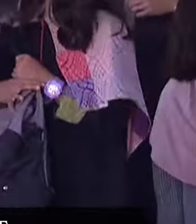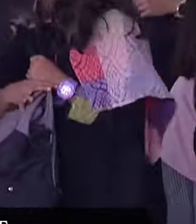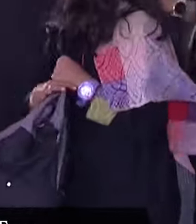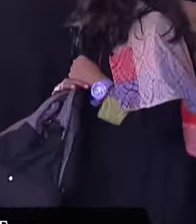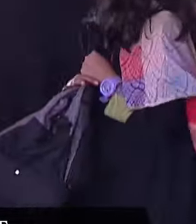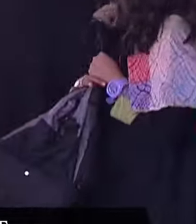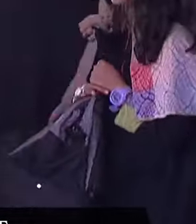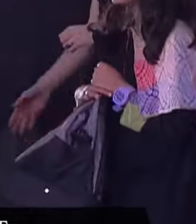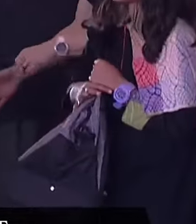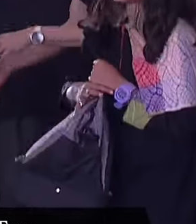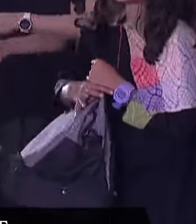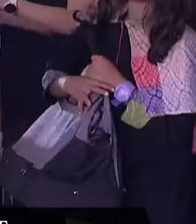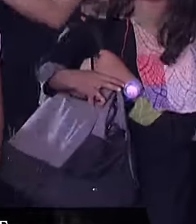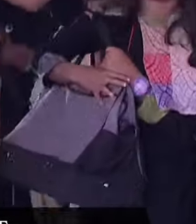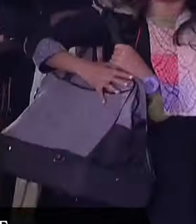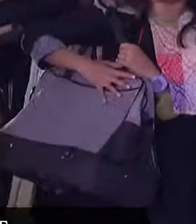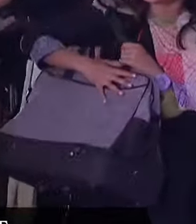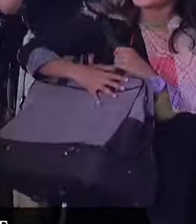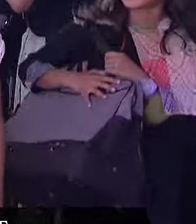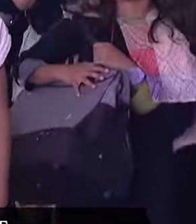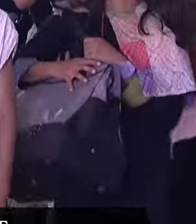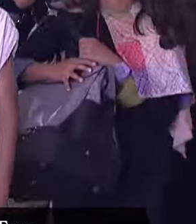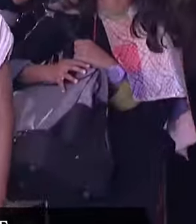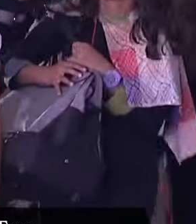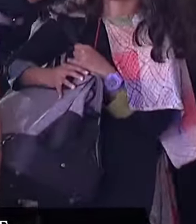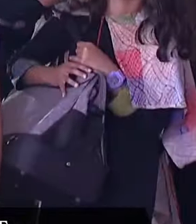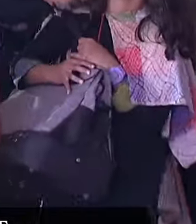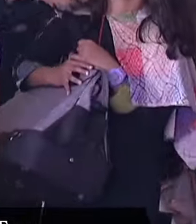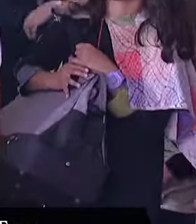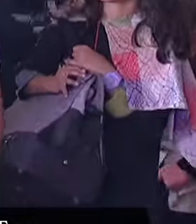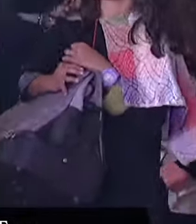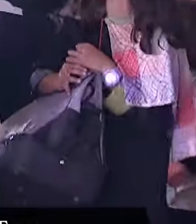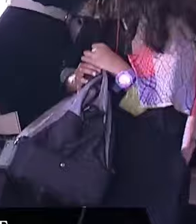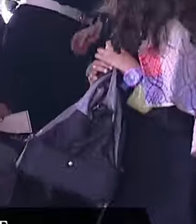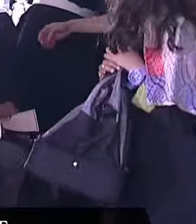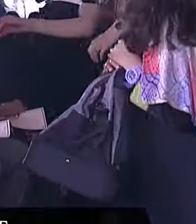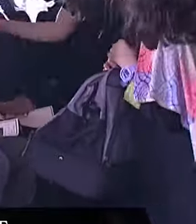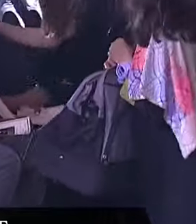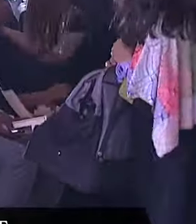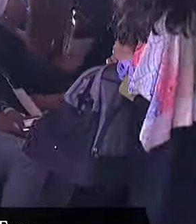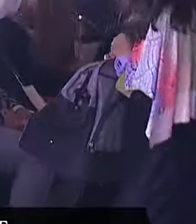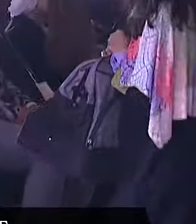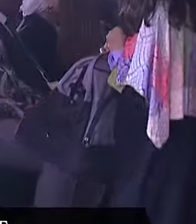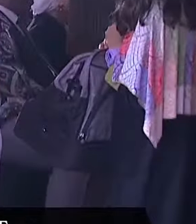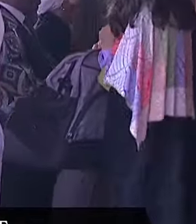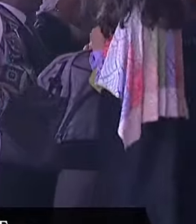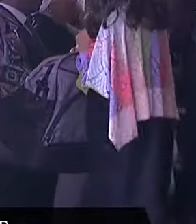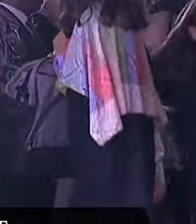I hope it's in a good way.